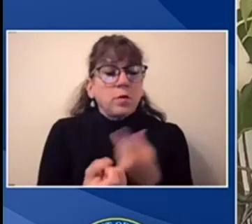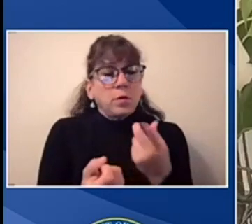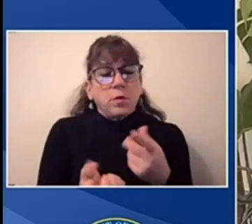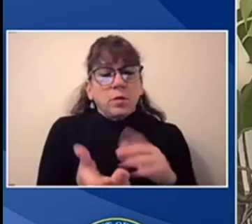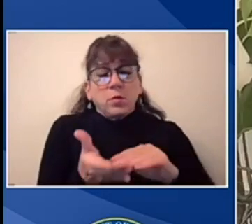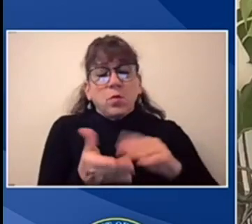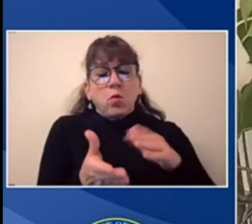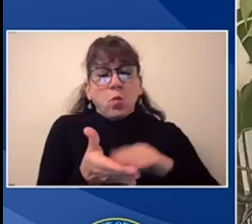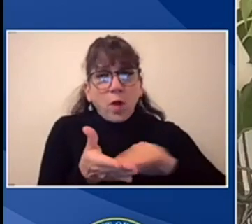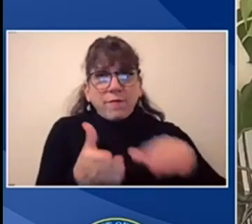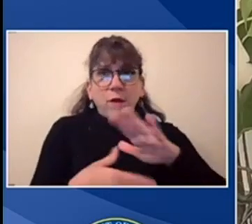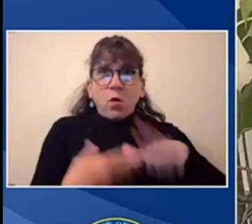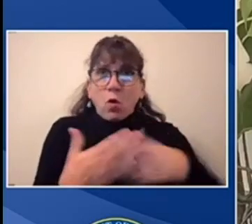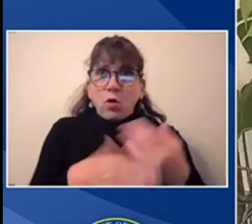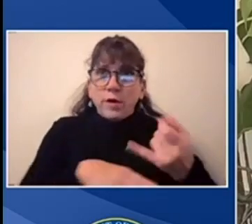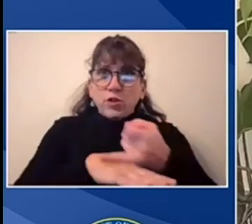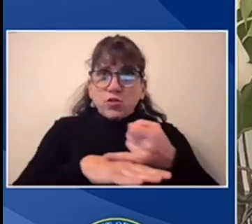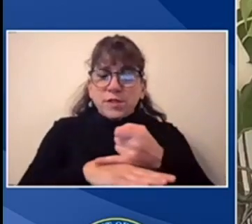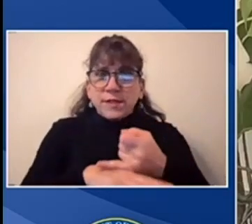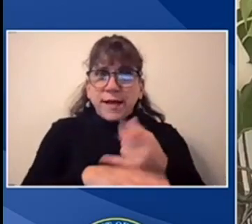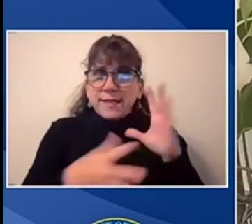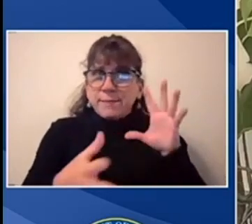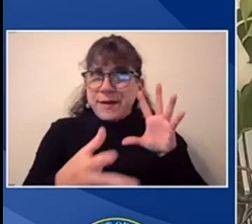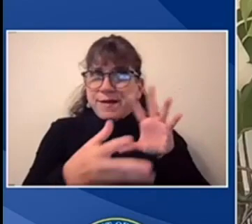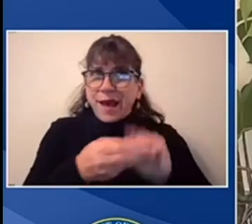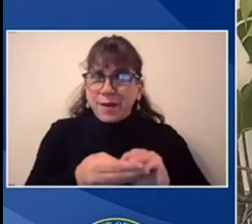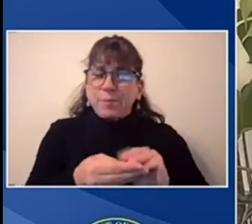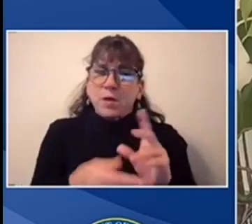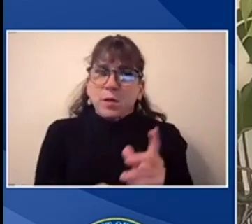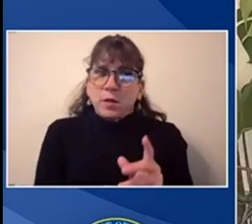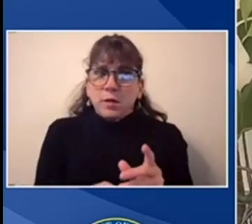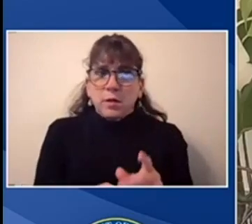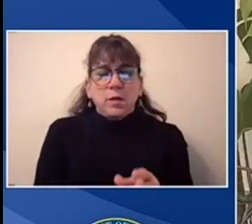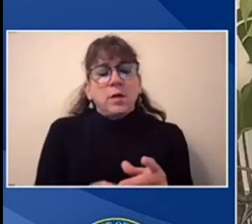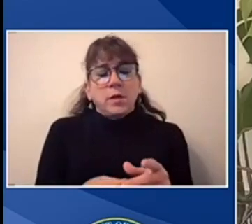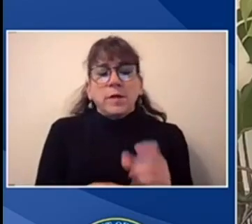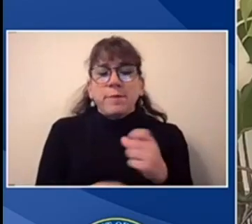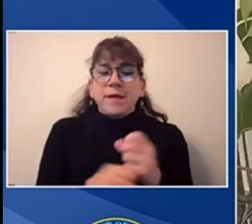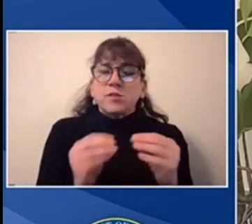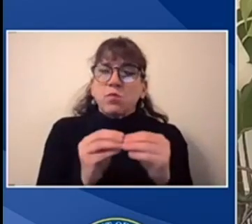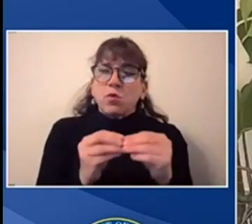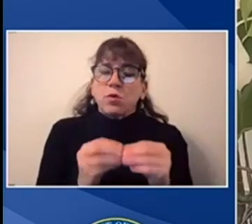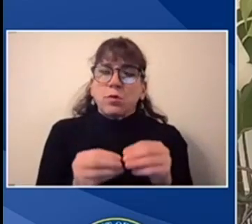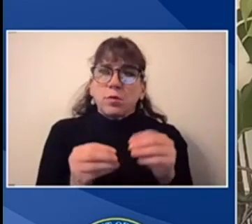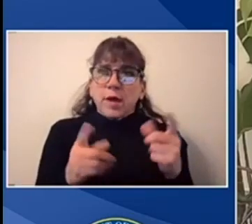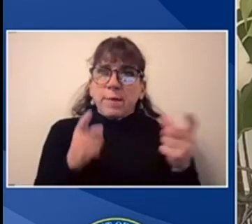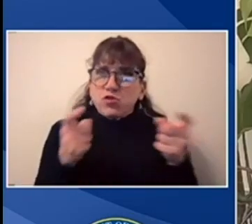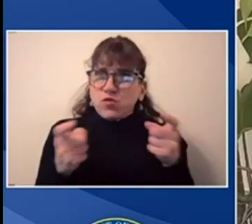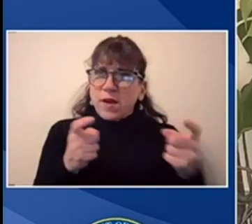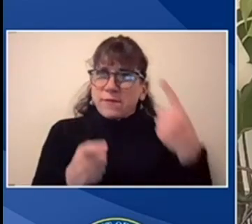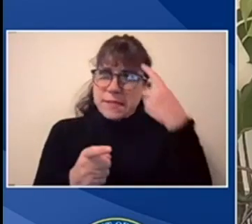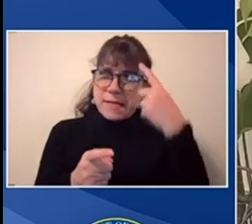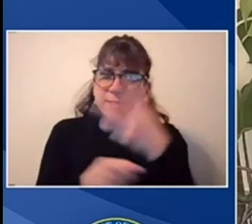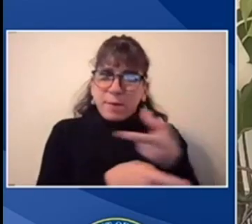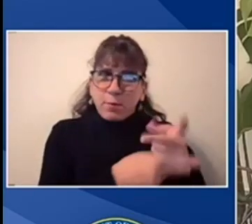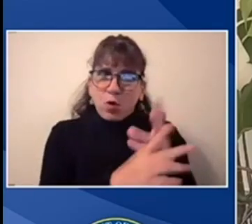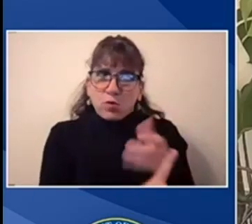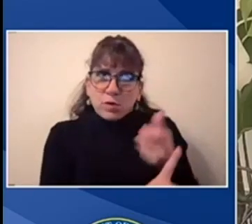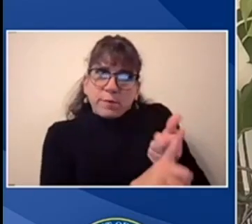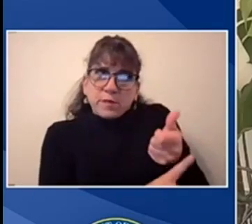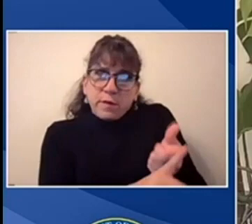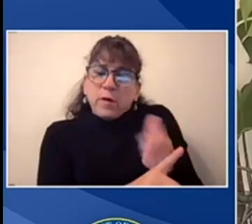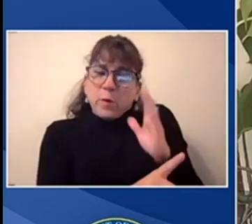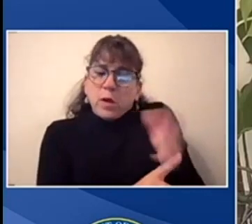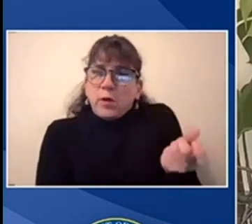interest that has accrued as well. It makes more administrative sense, and it will also be easier for borrowers themselves to